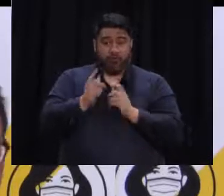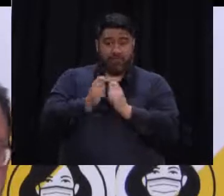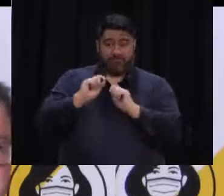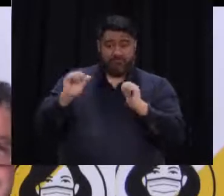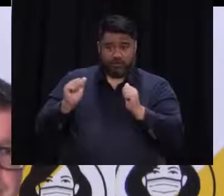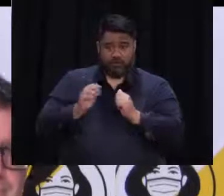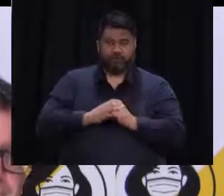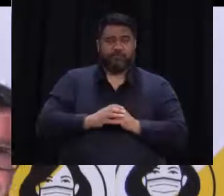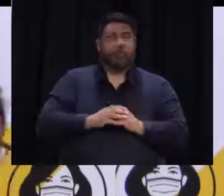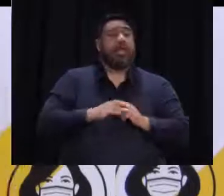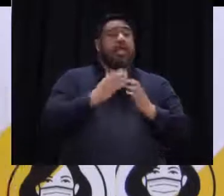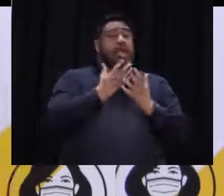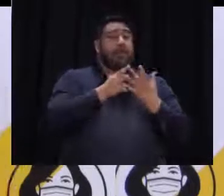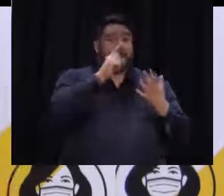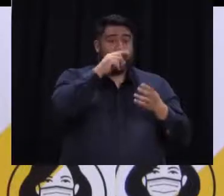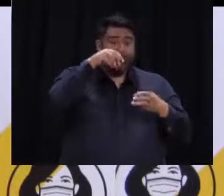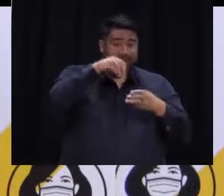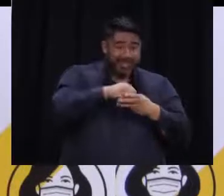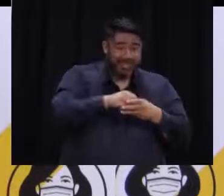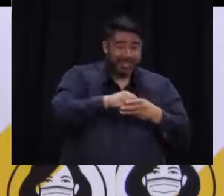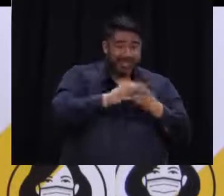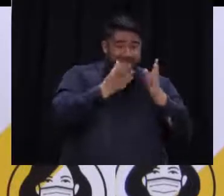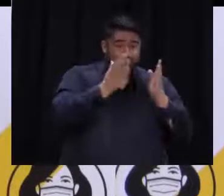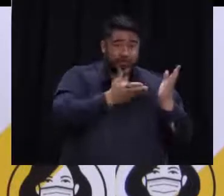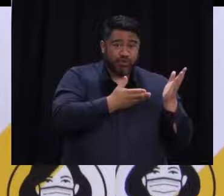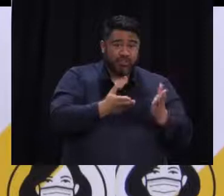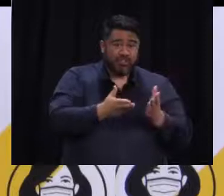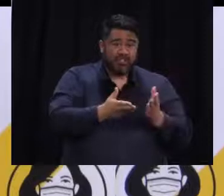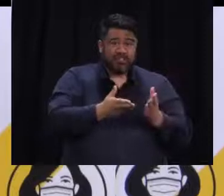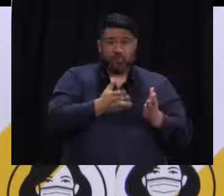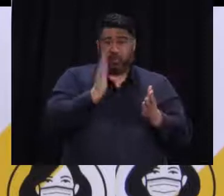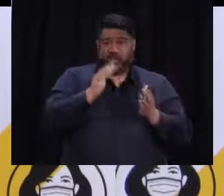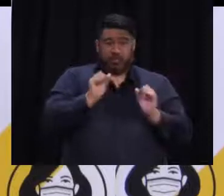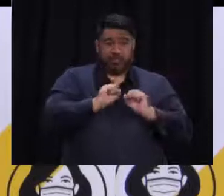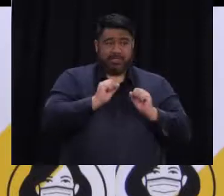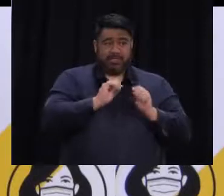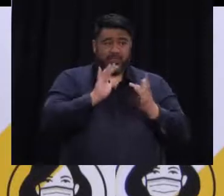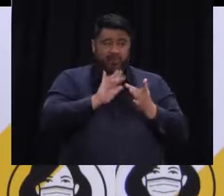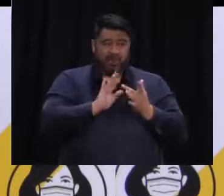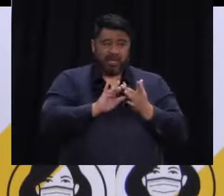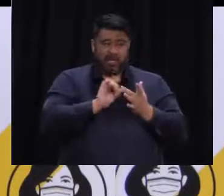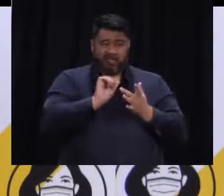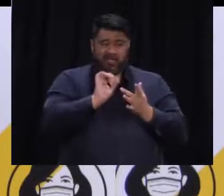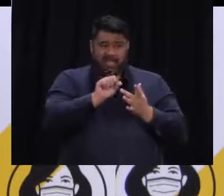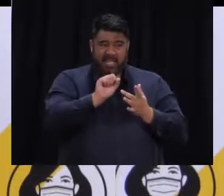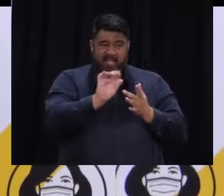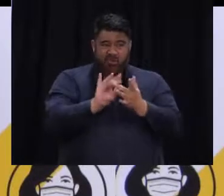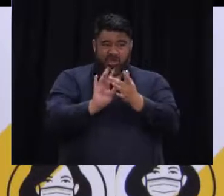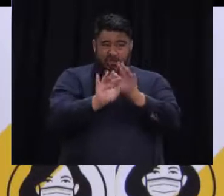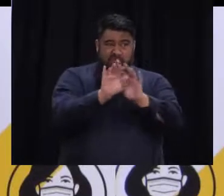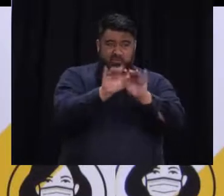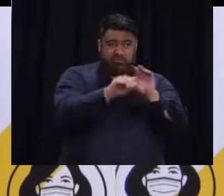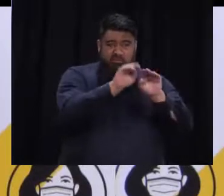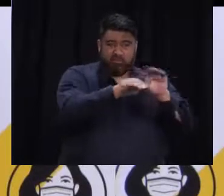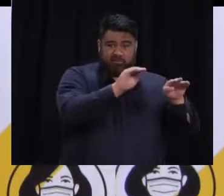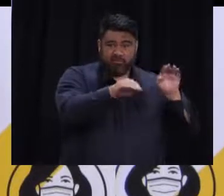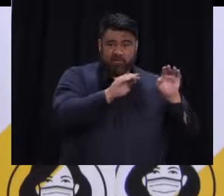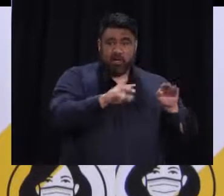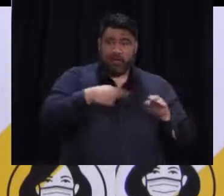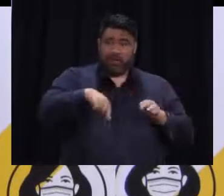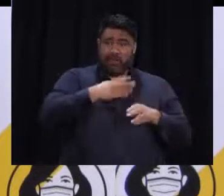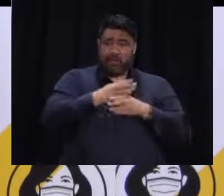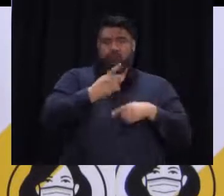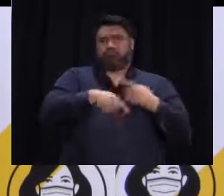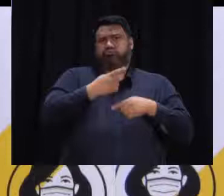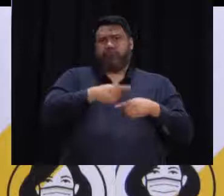service, there's getting a handle on all their close contacts, particularly the household contacts. But that work is proceeding apace just to get that denominator